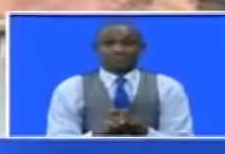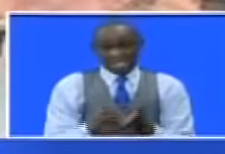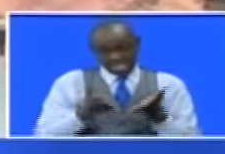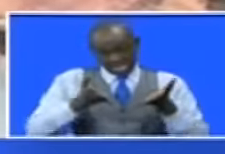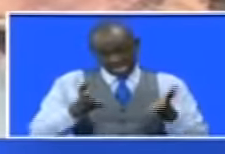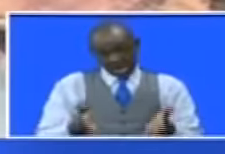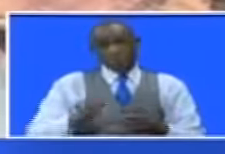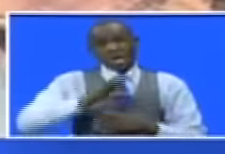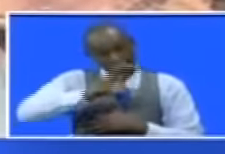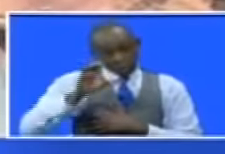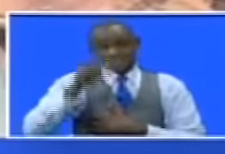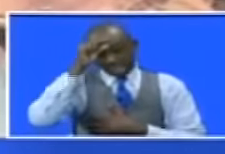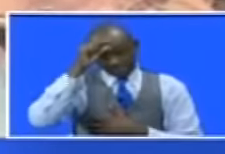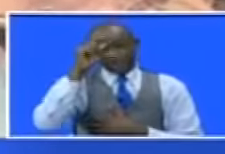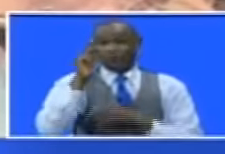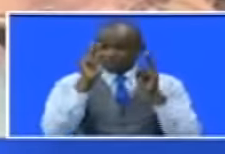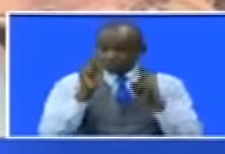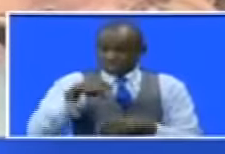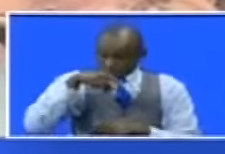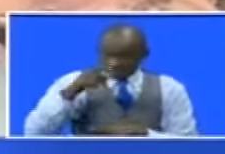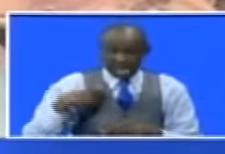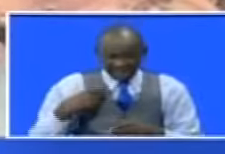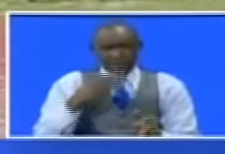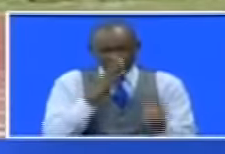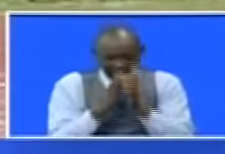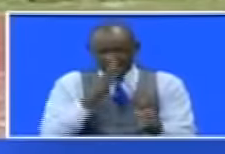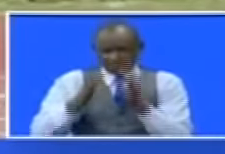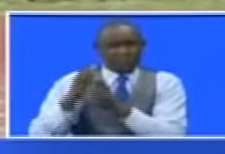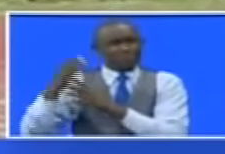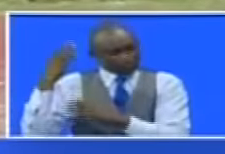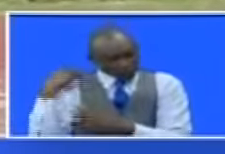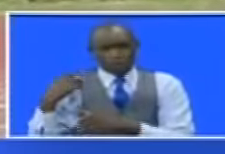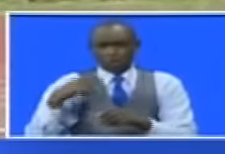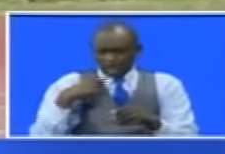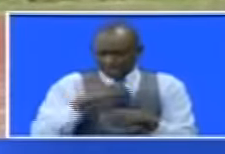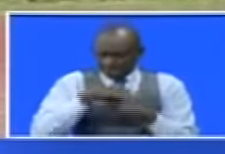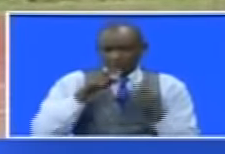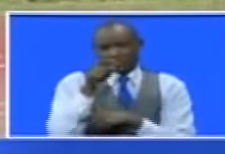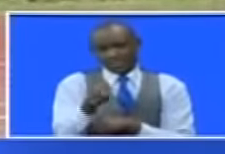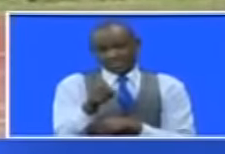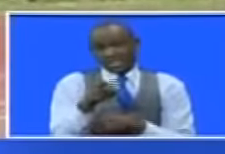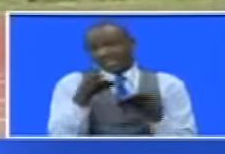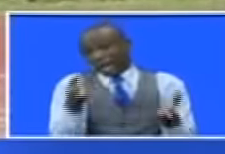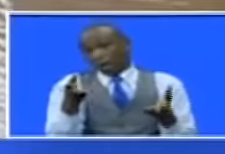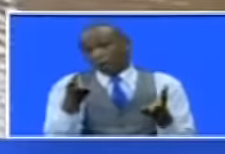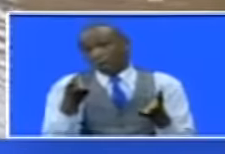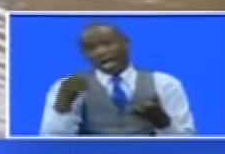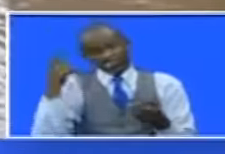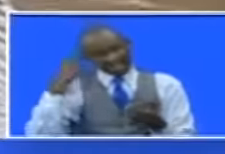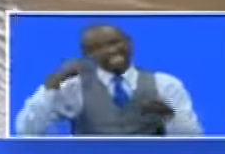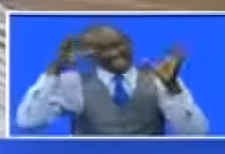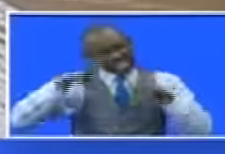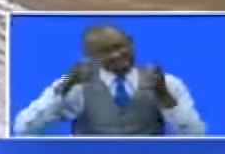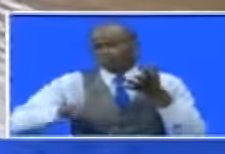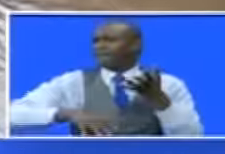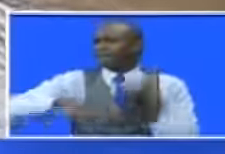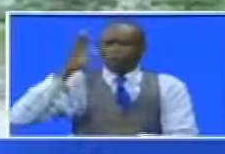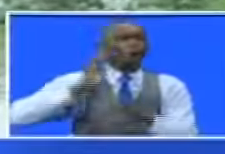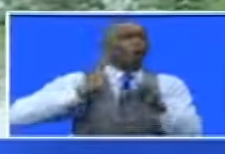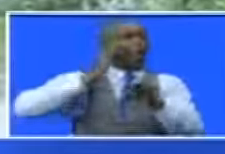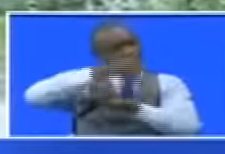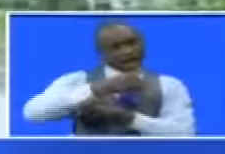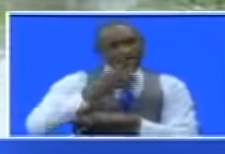Despite the county government of Kisumu having put measures in place to mitigate effects of flooding, it seems the amount of rainfall may be too much for the